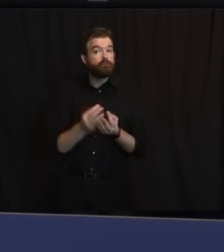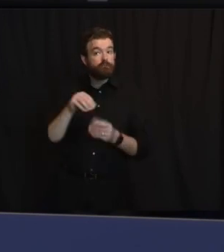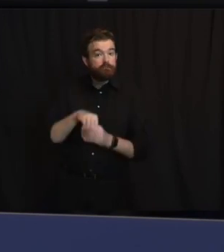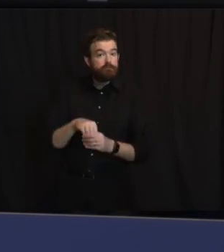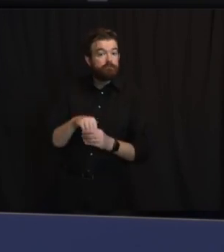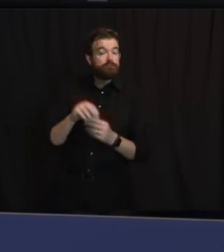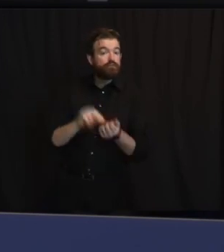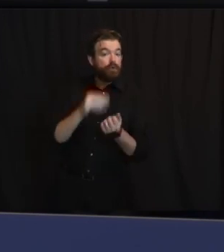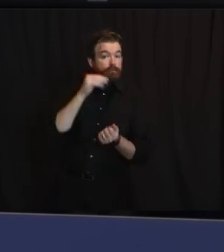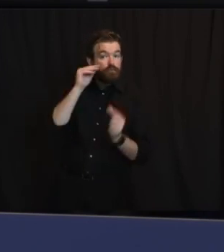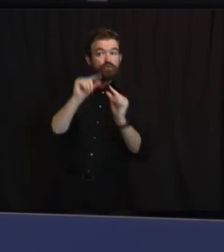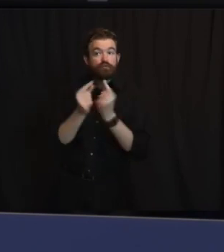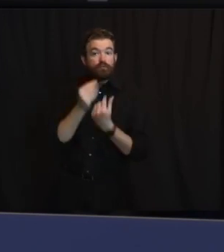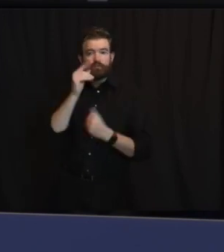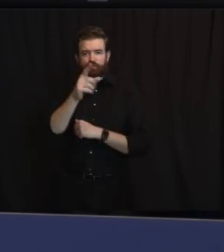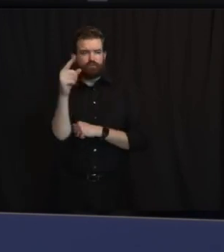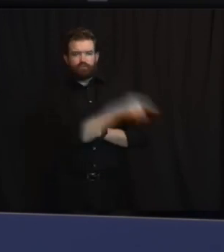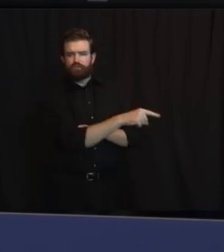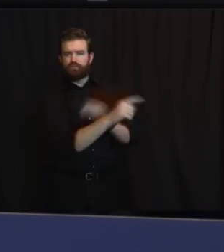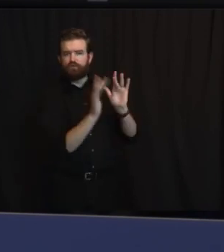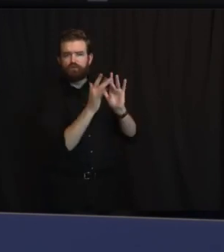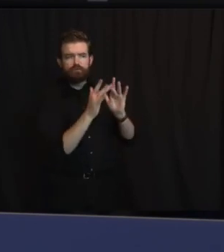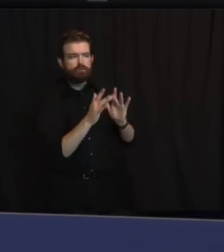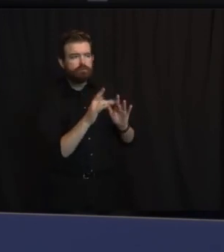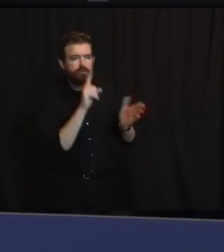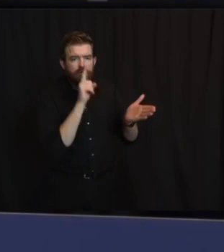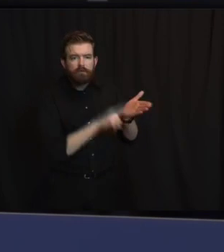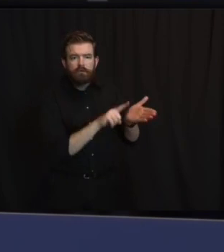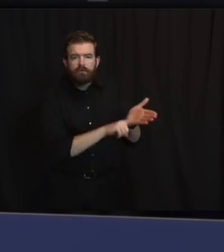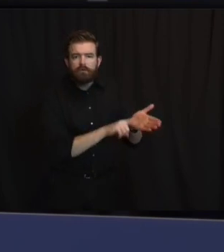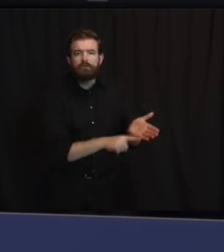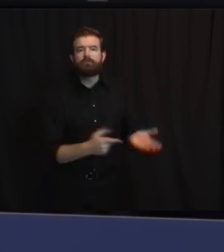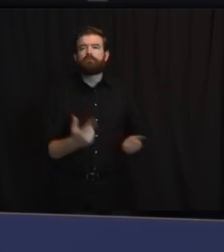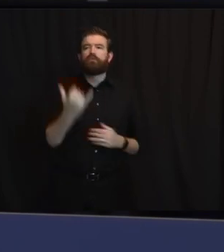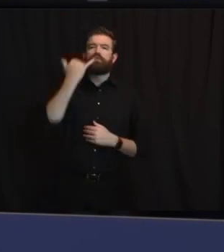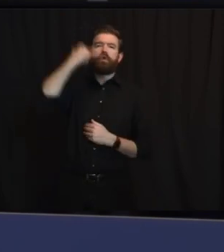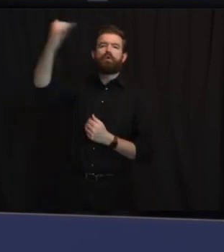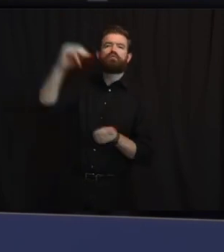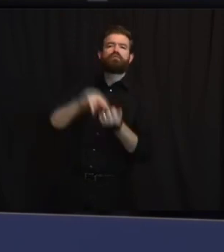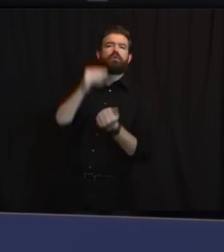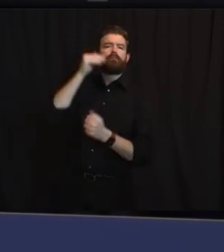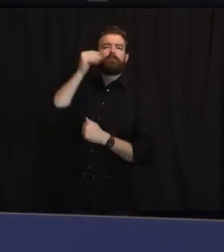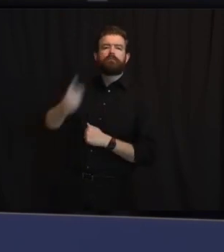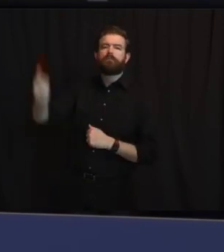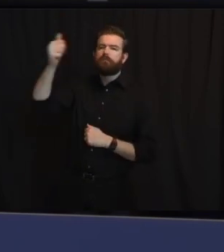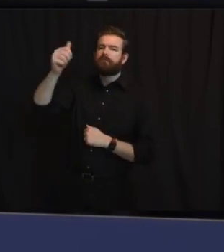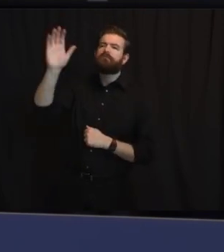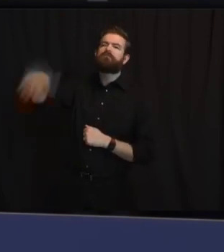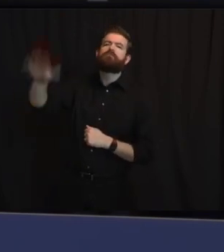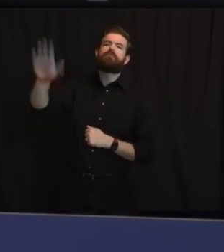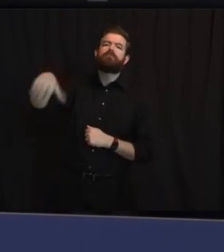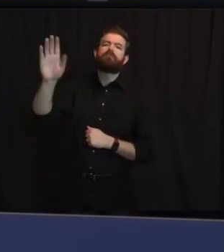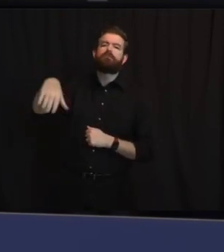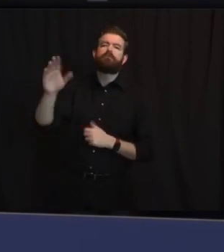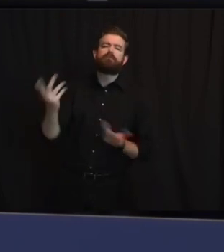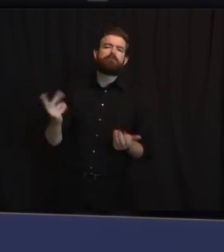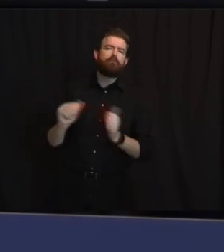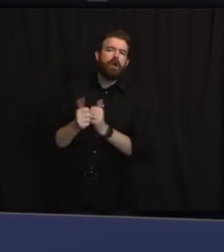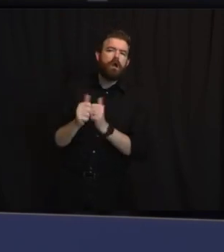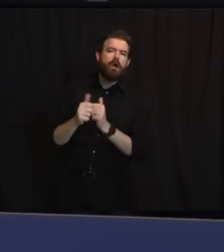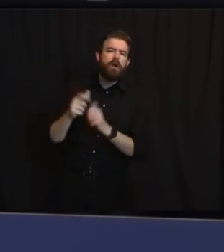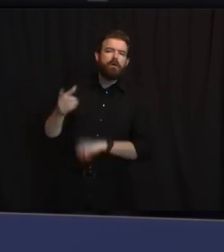and ask the administrators how they are working to increase vaccine levels at their